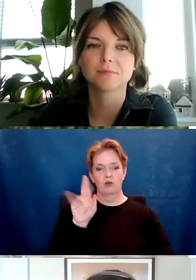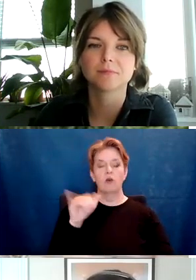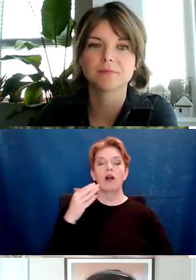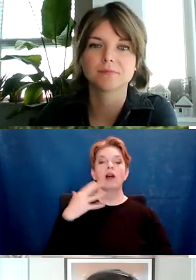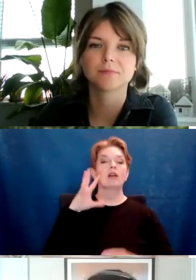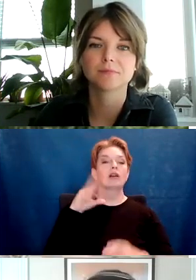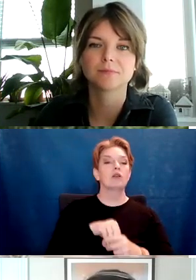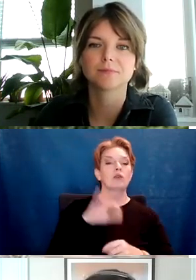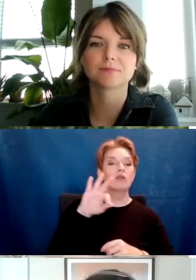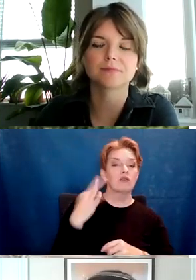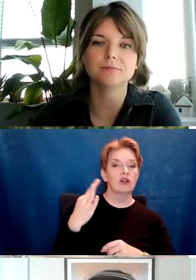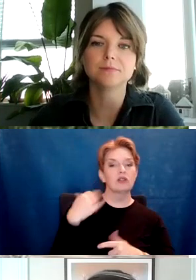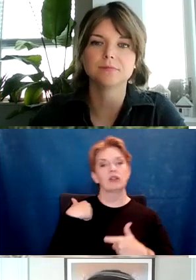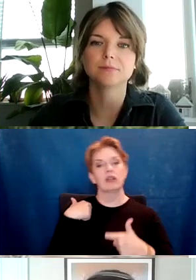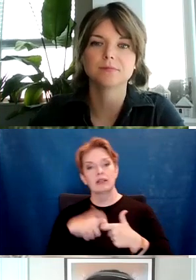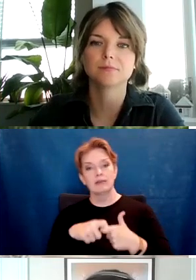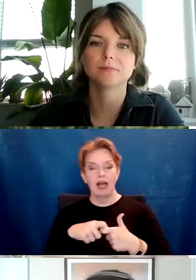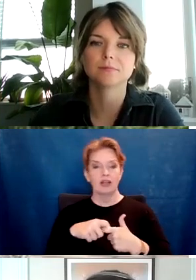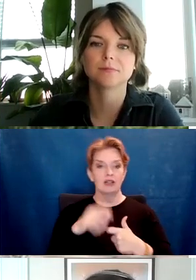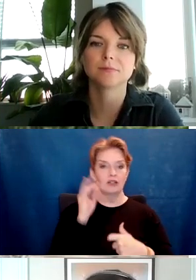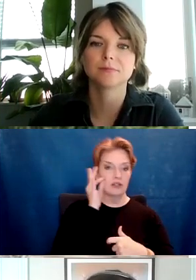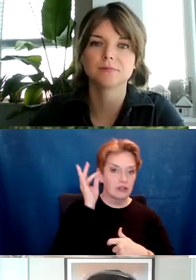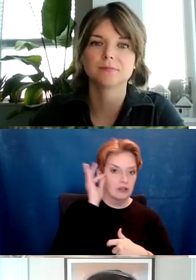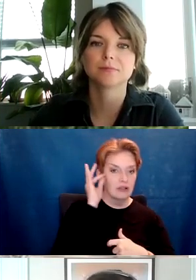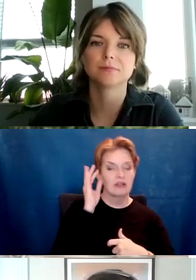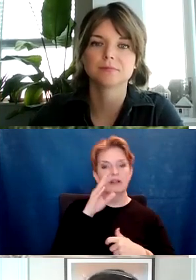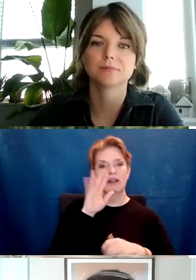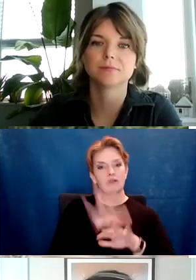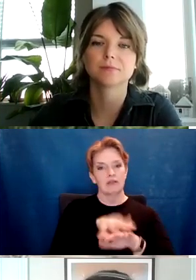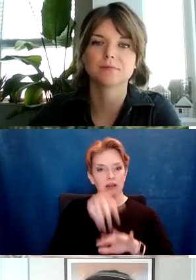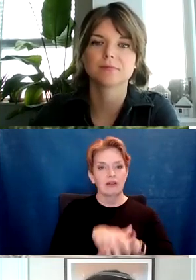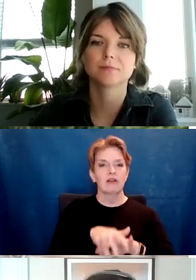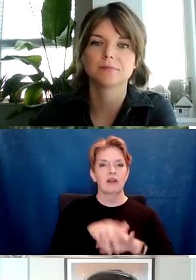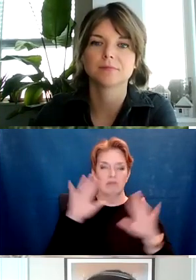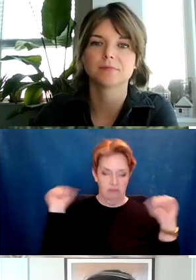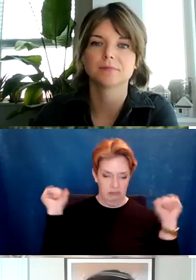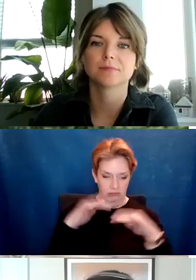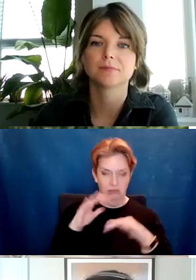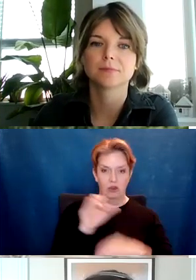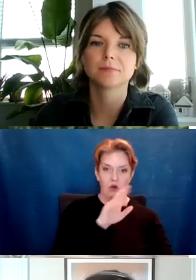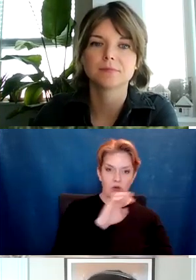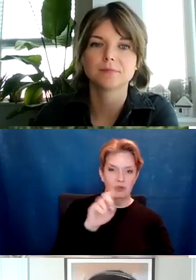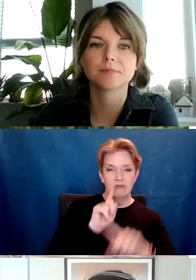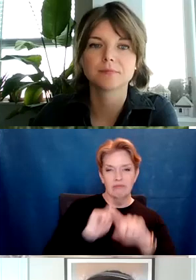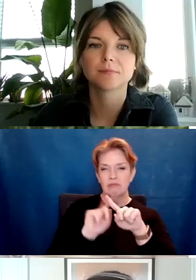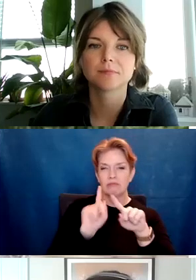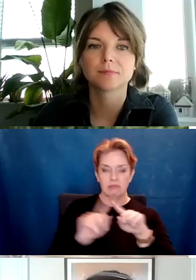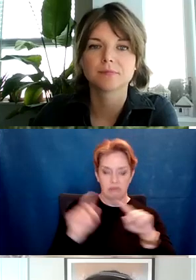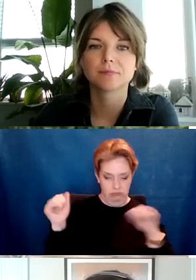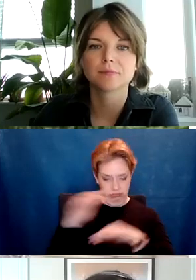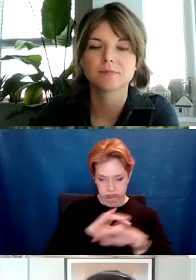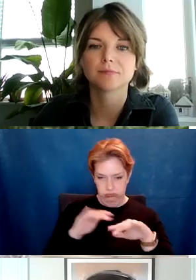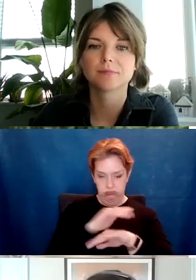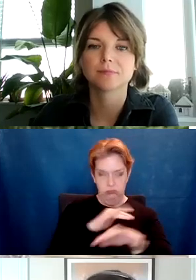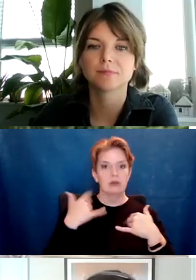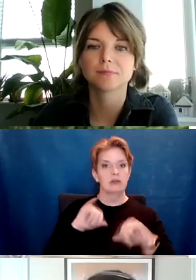Native American, and Creole influences combined, and all of which are still vibrantly present today. Saint-Denis